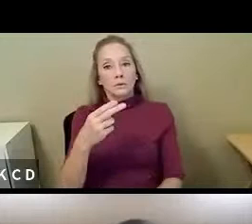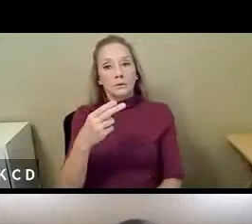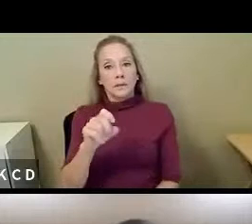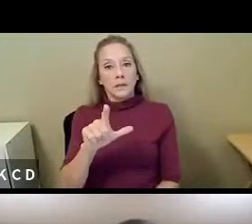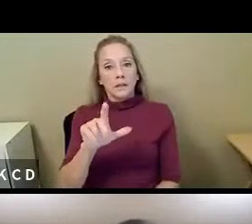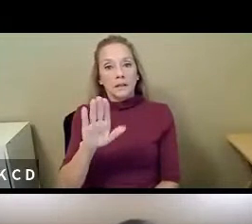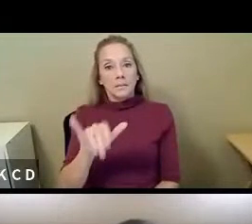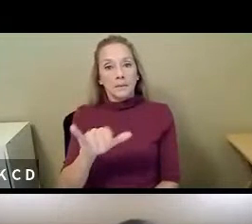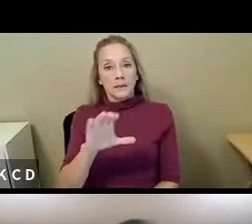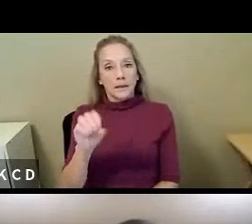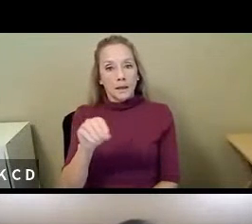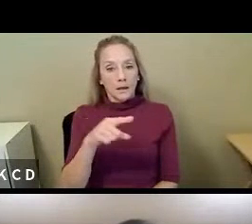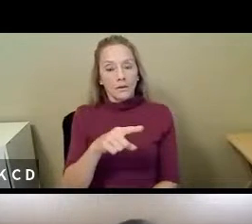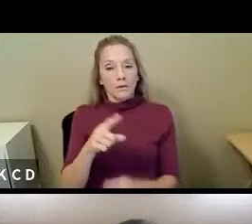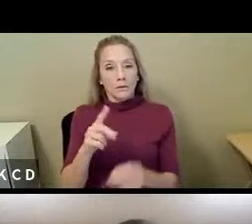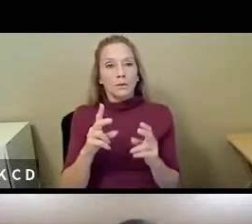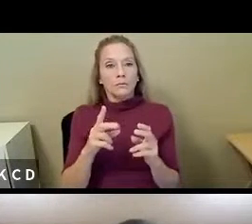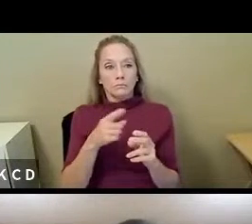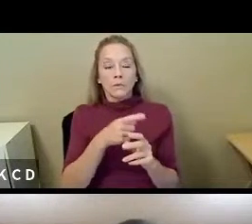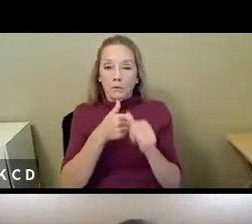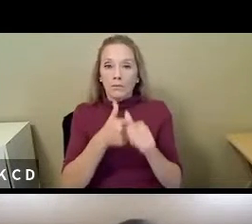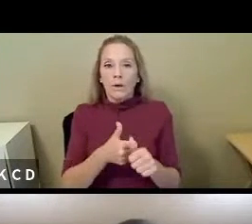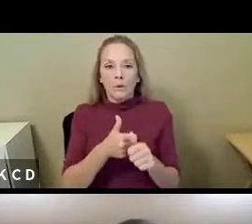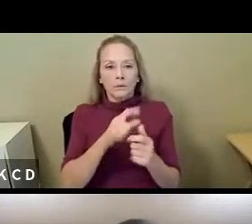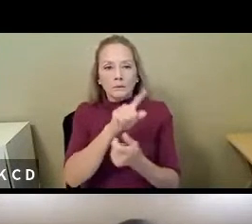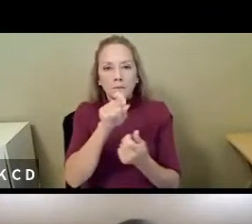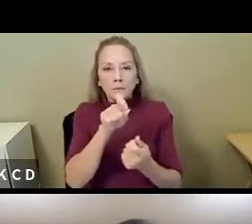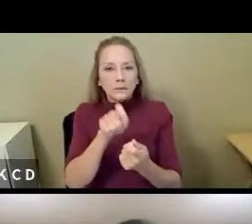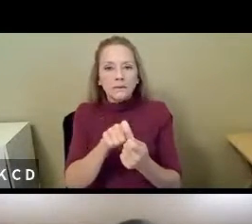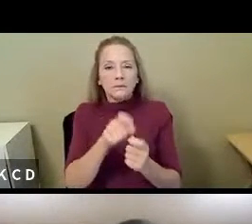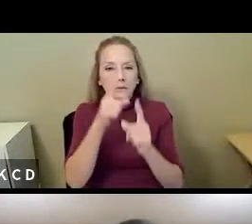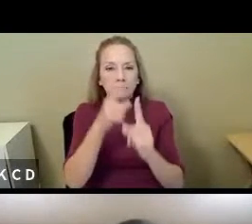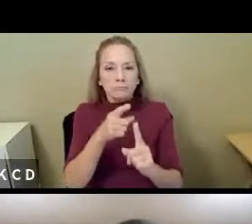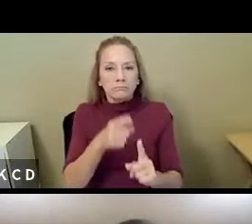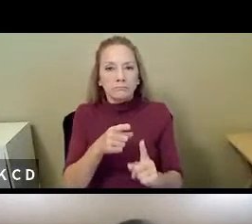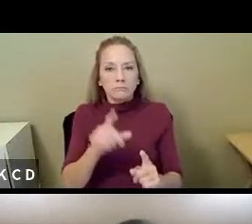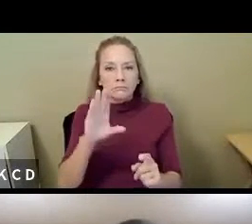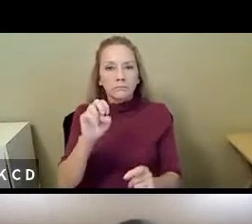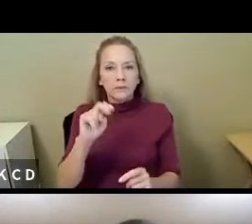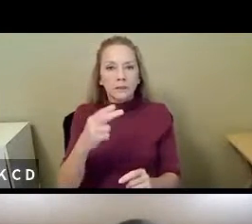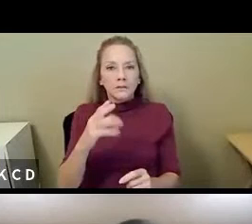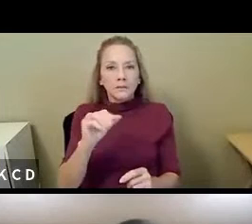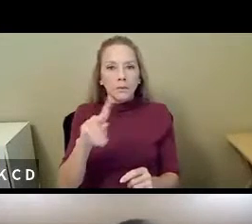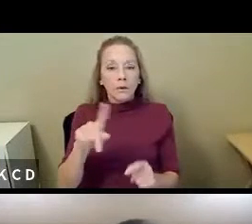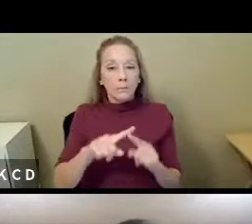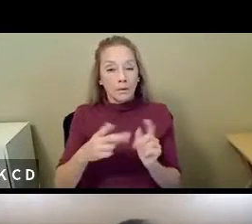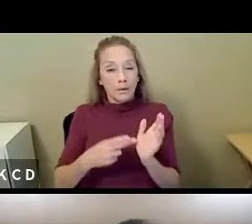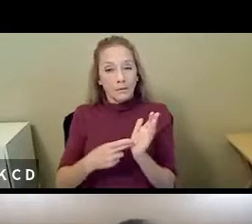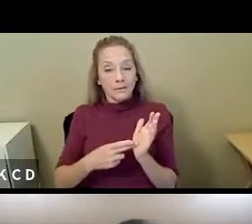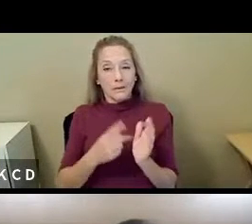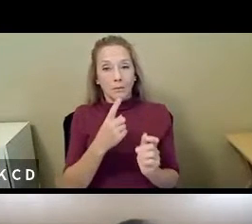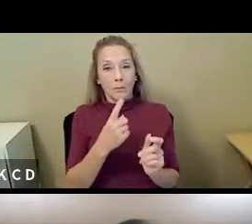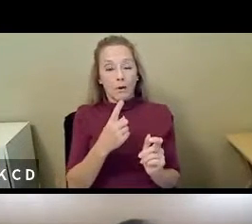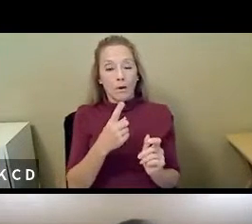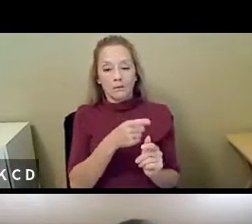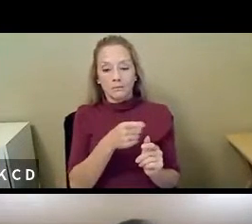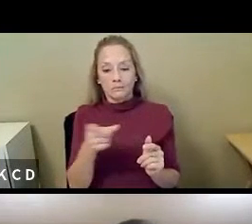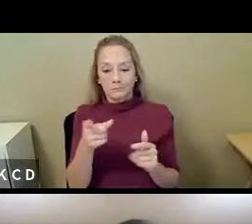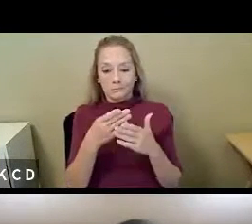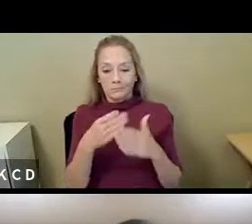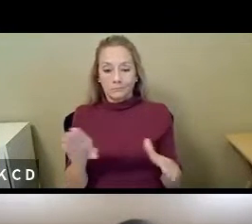and they are using some very specific benchmarks, but honestly, one of them was having an average